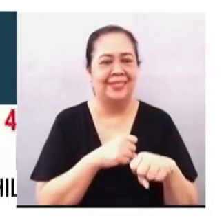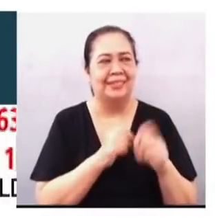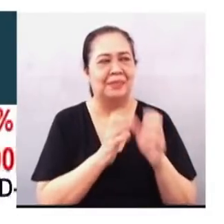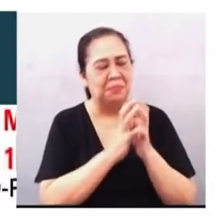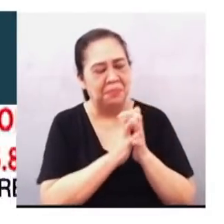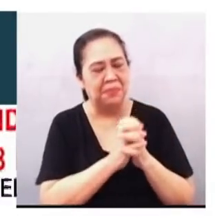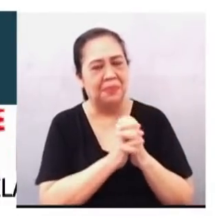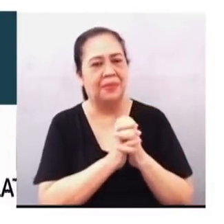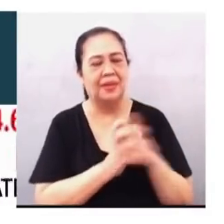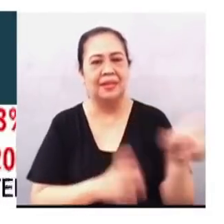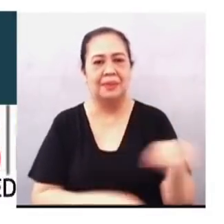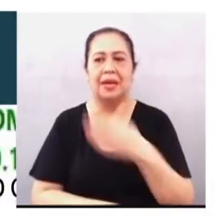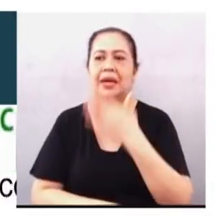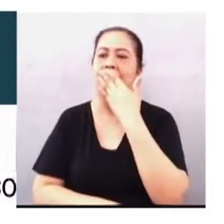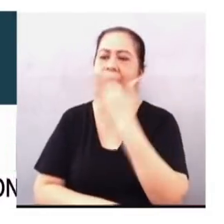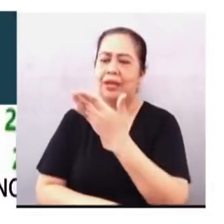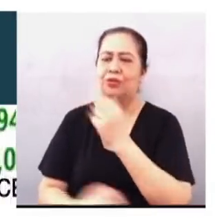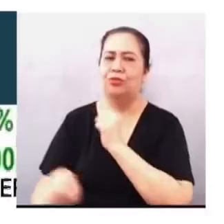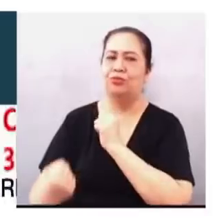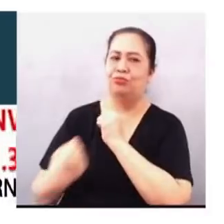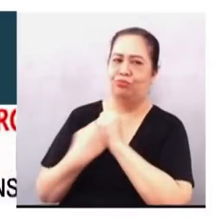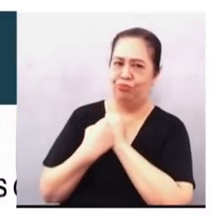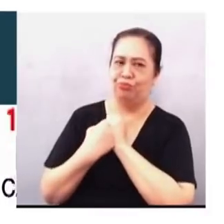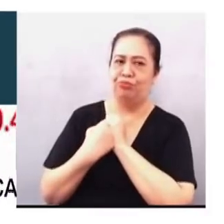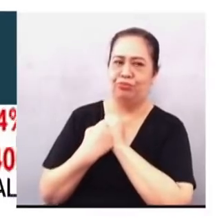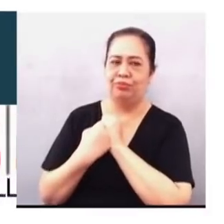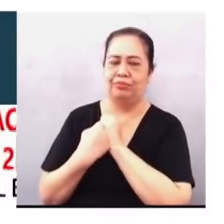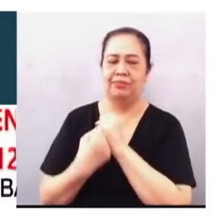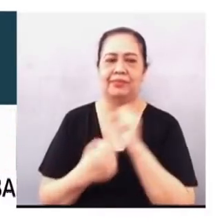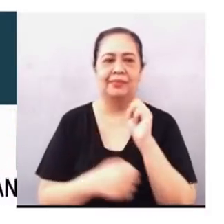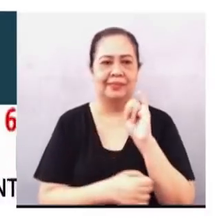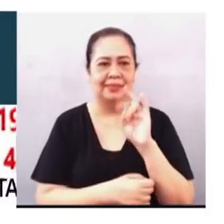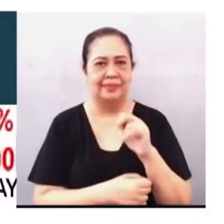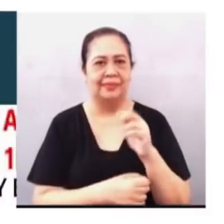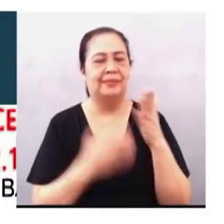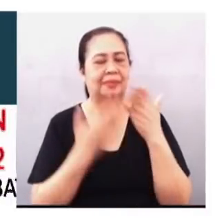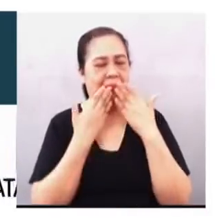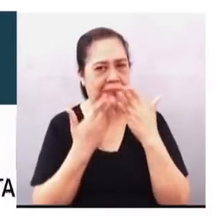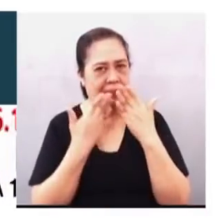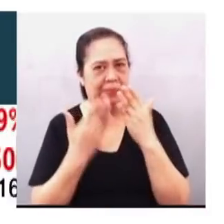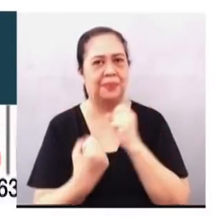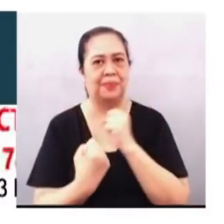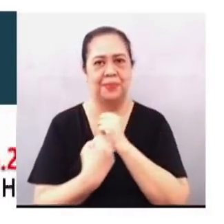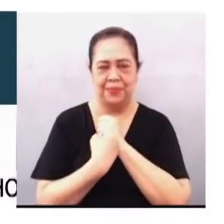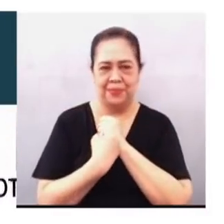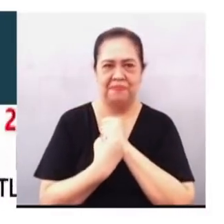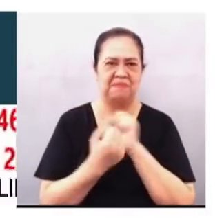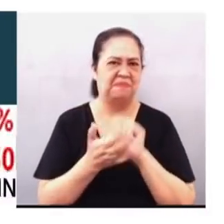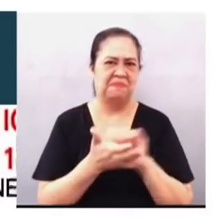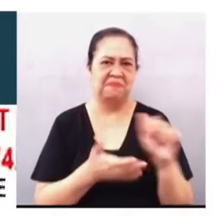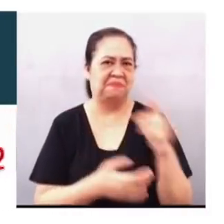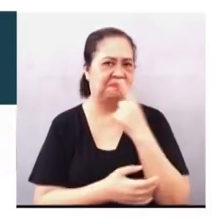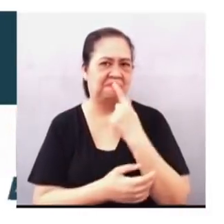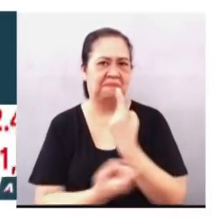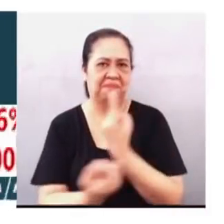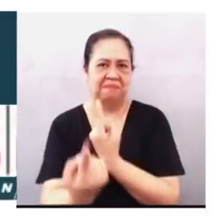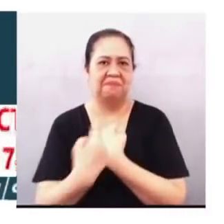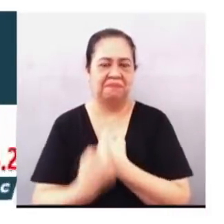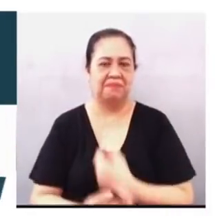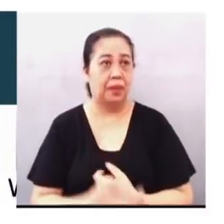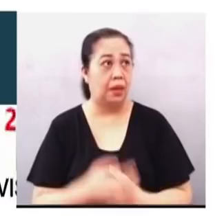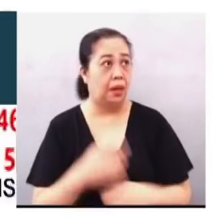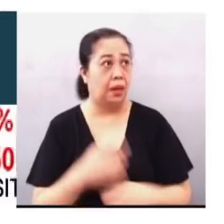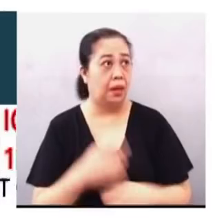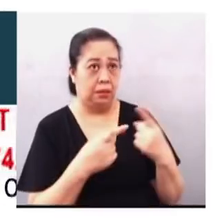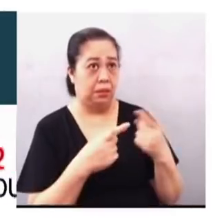daghang salamat sa suporta, sir. So maraming salamat daw sa suporta. Yun lang naman ang sagot niya. Mm. And since